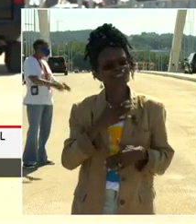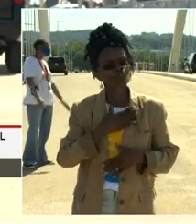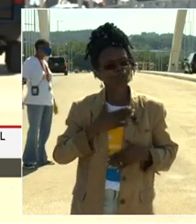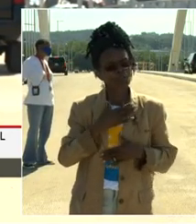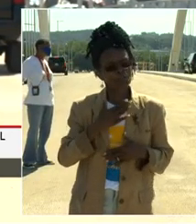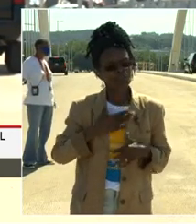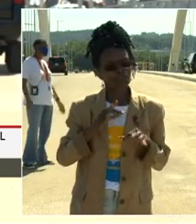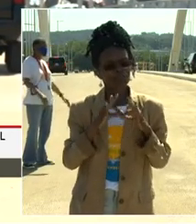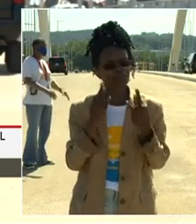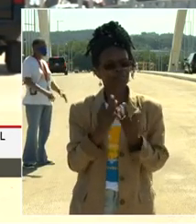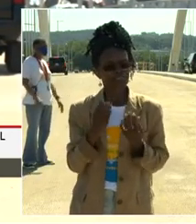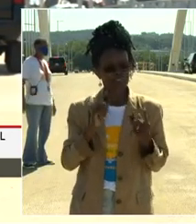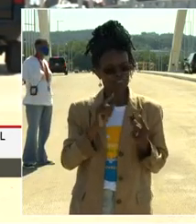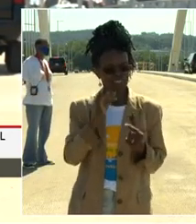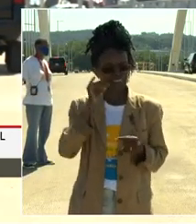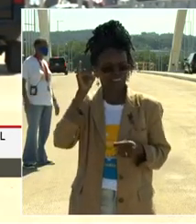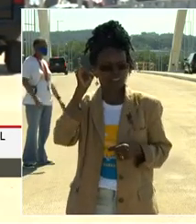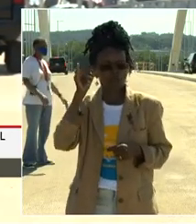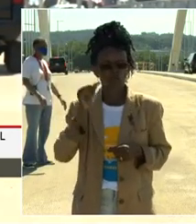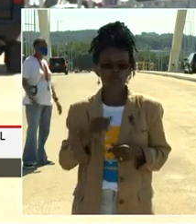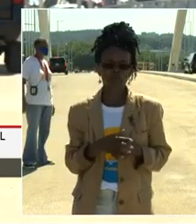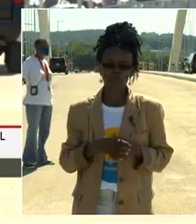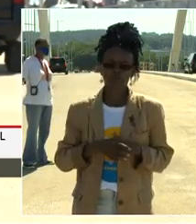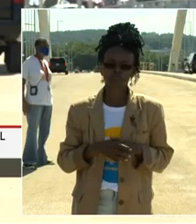sweet seats.